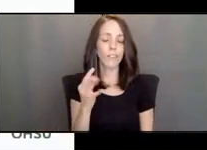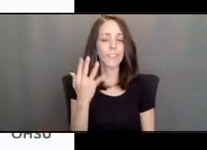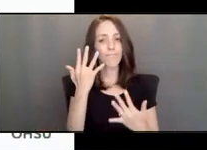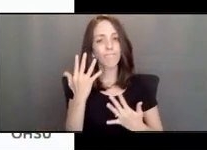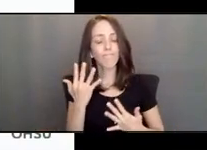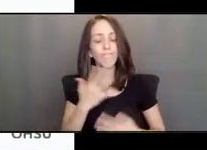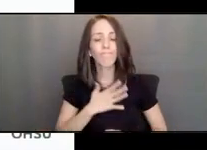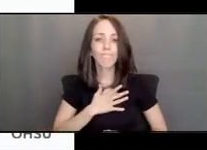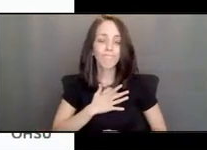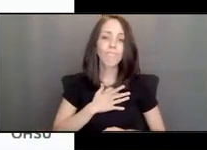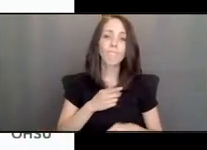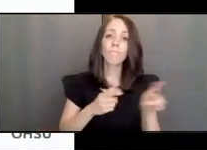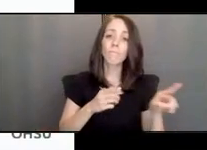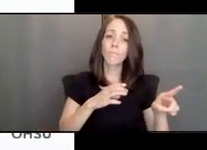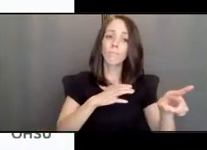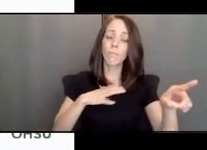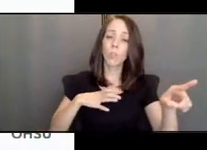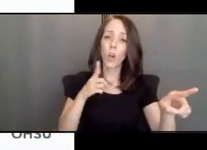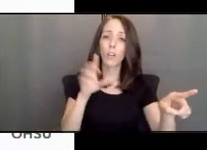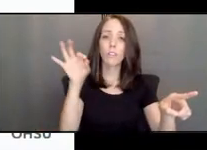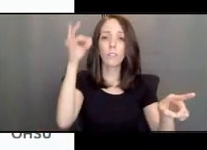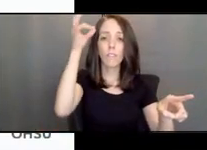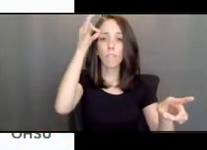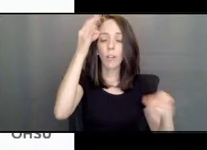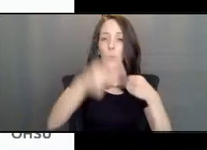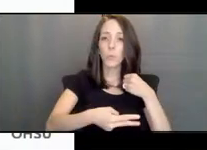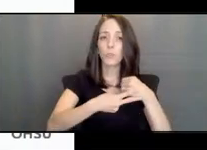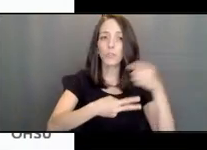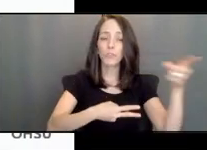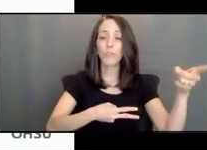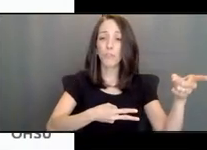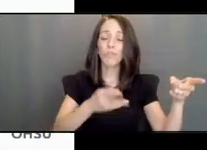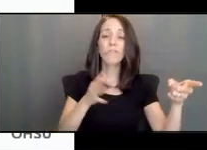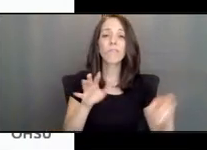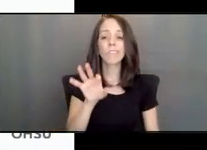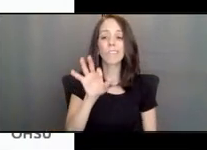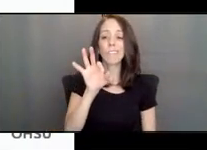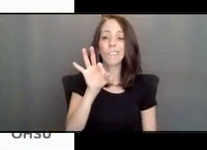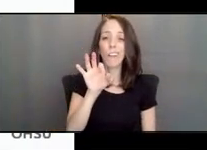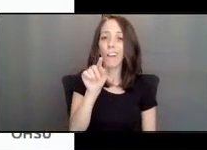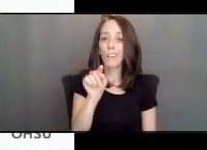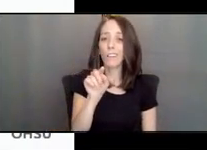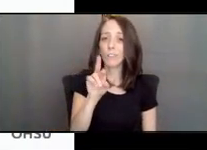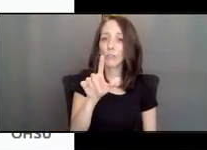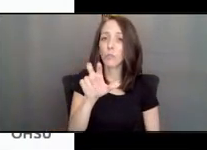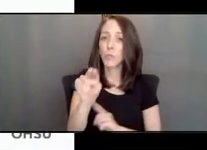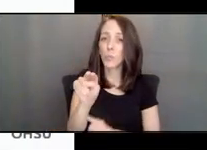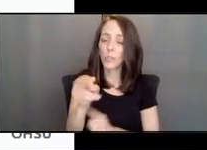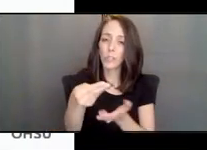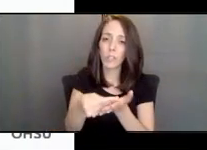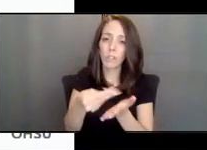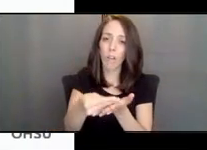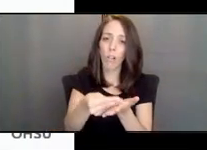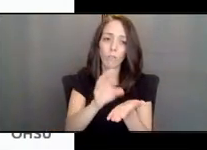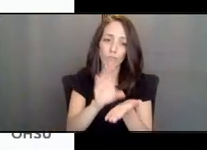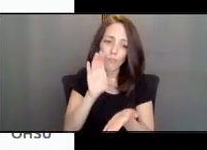Congress and the Federal Reserve have injected $9 trillion of fiscal and monetary support into the